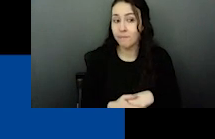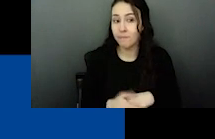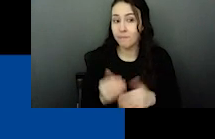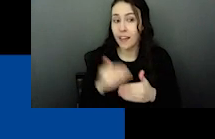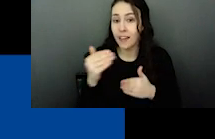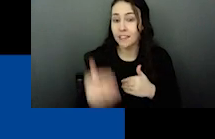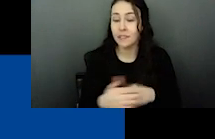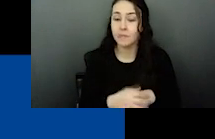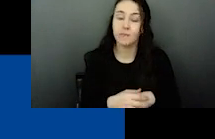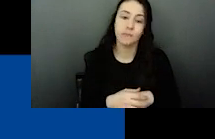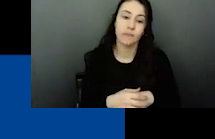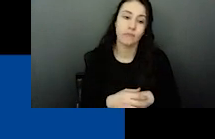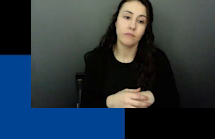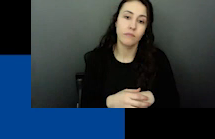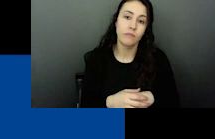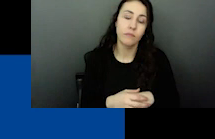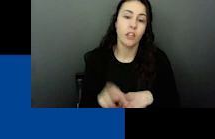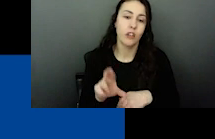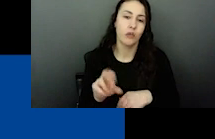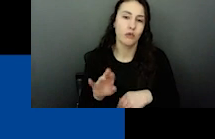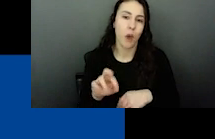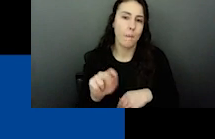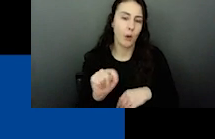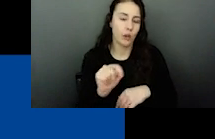Okay. We want to talk a little bit about our